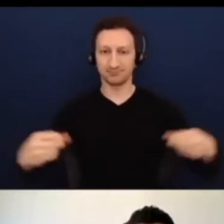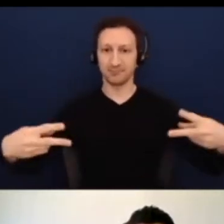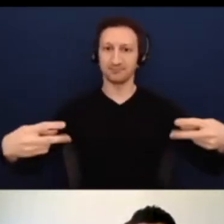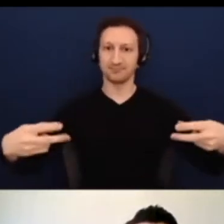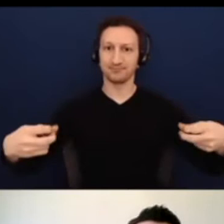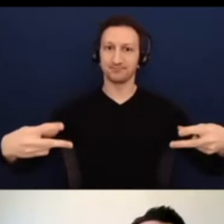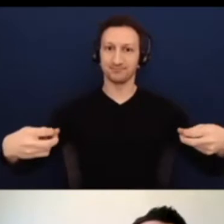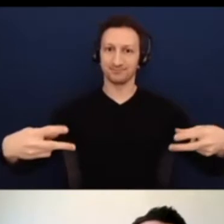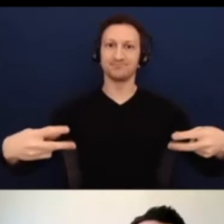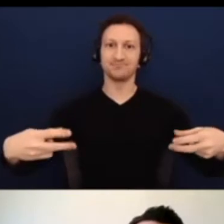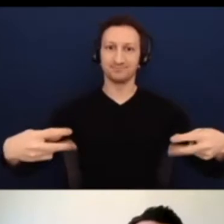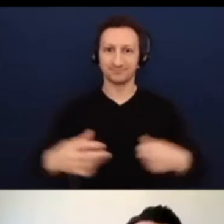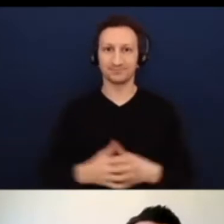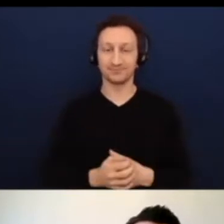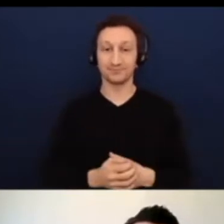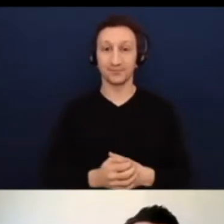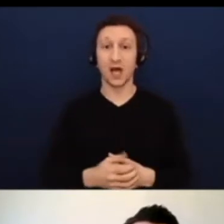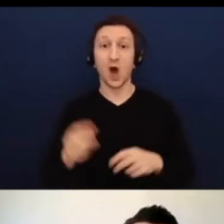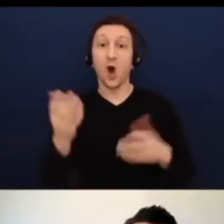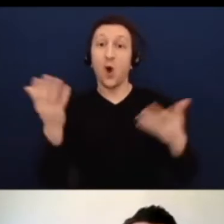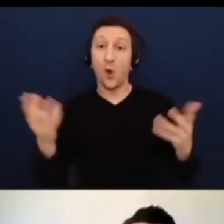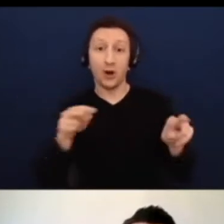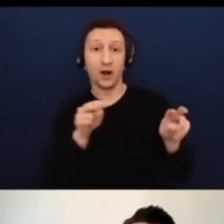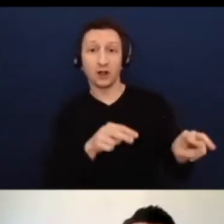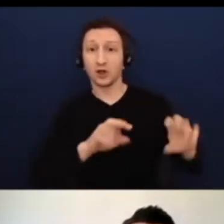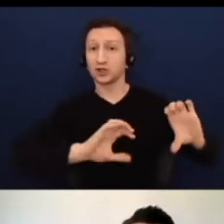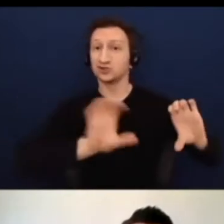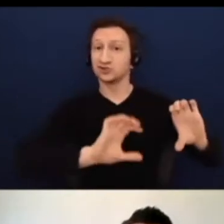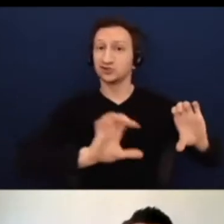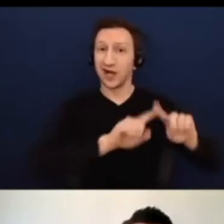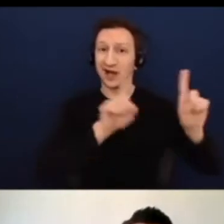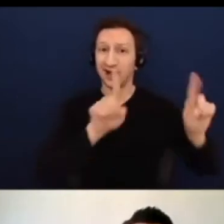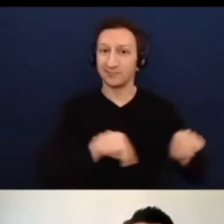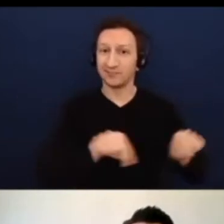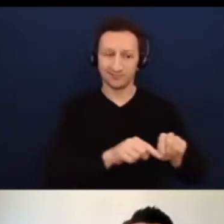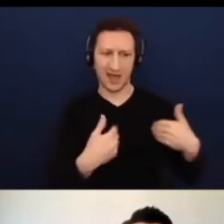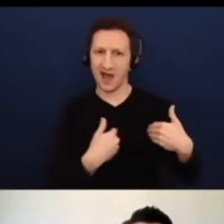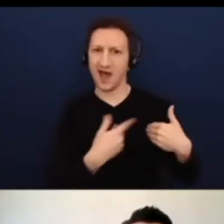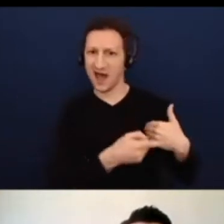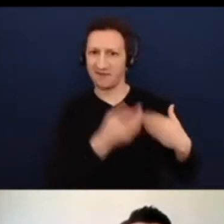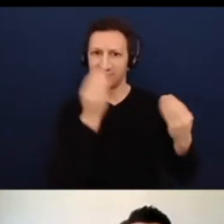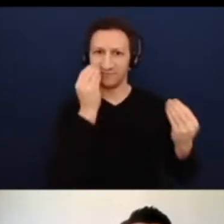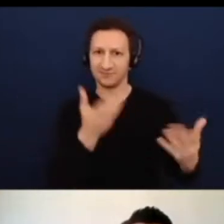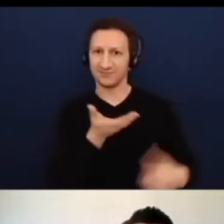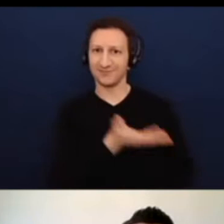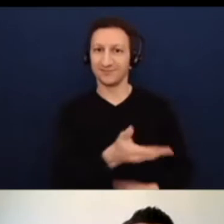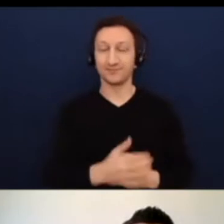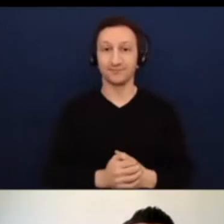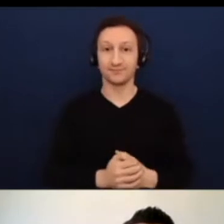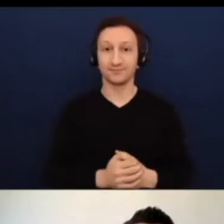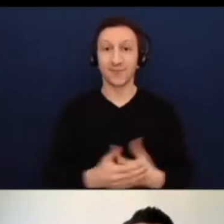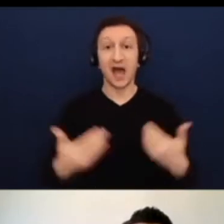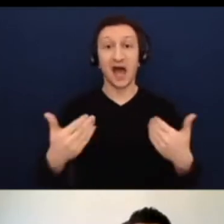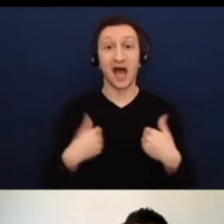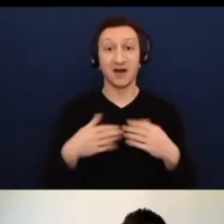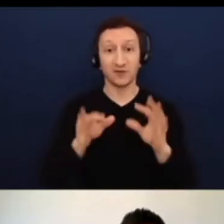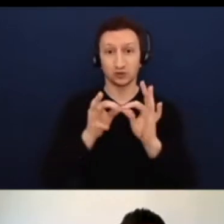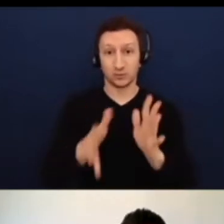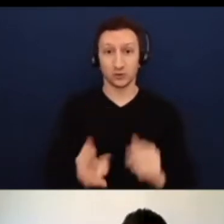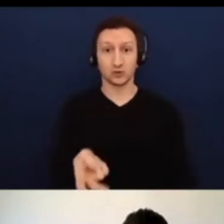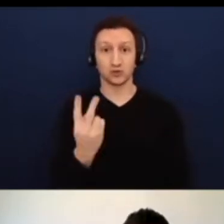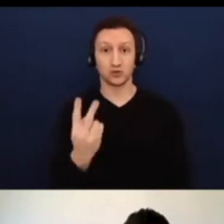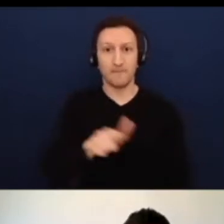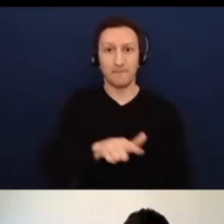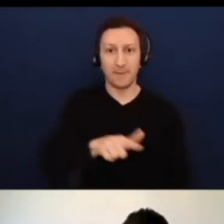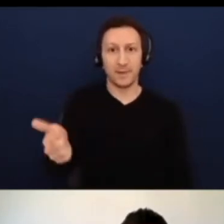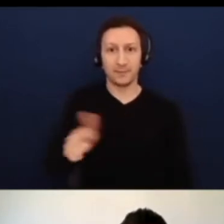browser. We are posting that link in the chat box. We also have 2 ASL interpreters who will be alternating throughout the panel. This